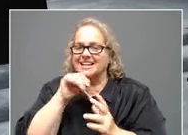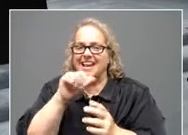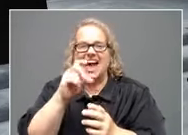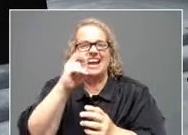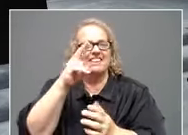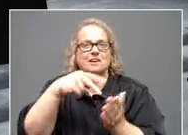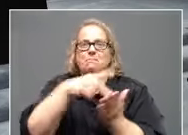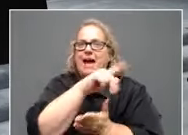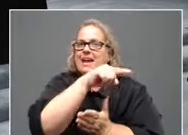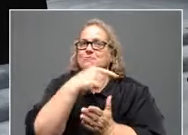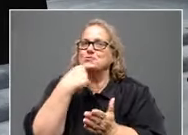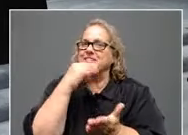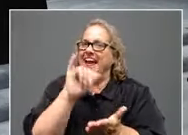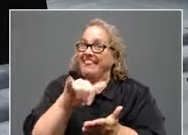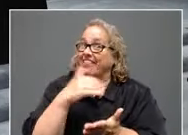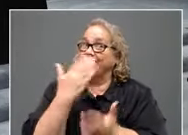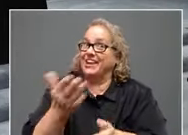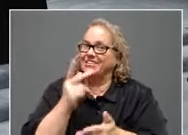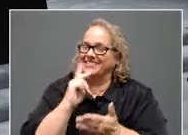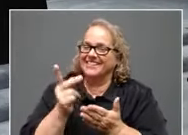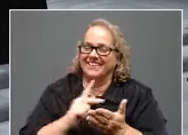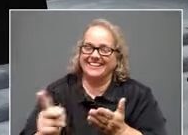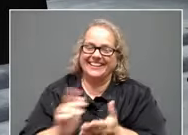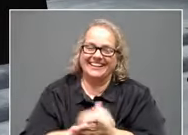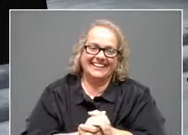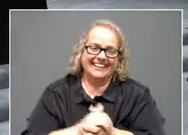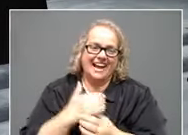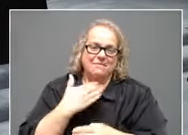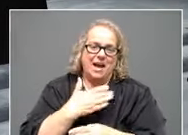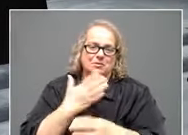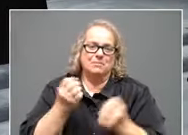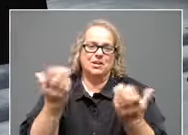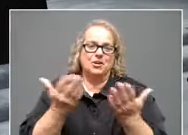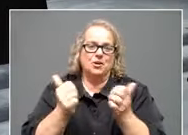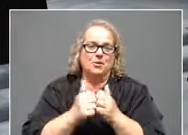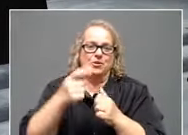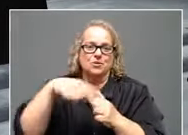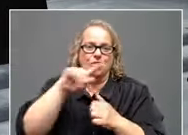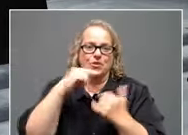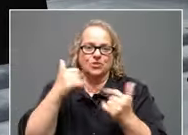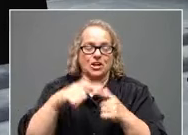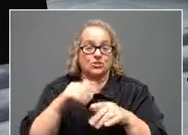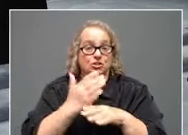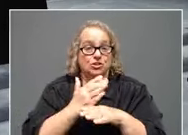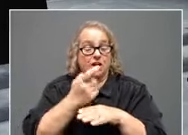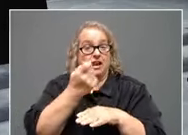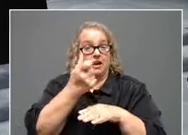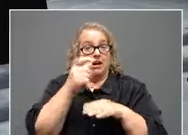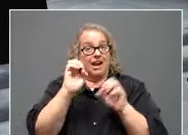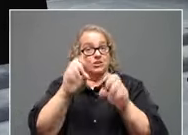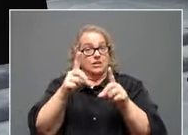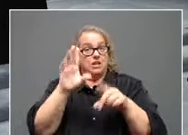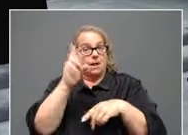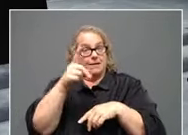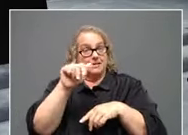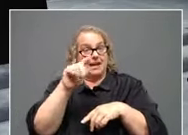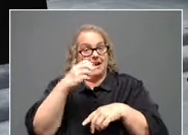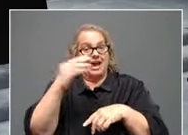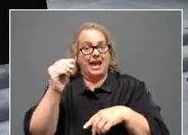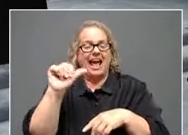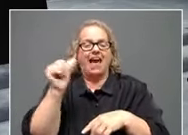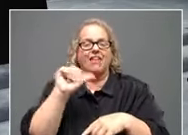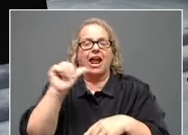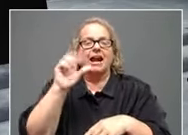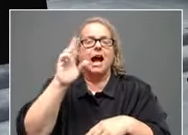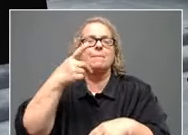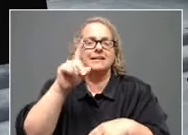you, Secretary. I'm happy to be here with you all today to share a bit of an education update and some athletic updates that are really exciting for the